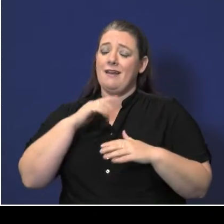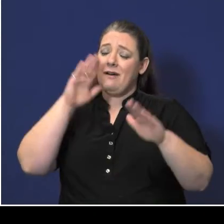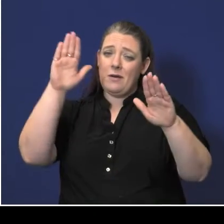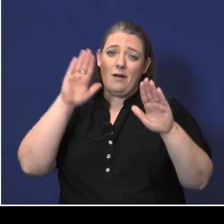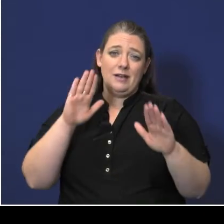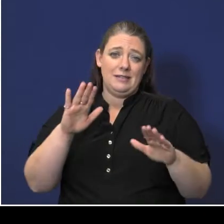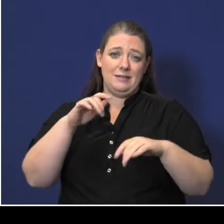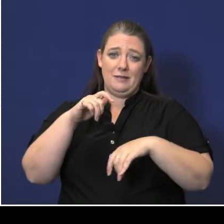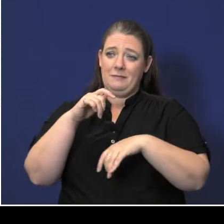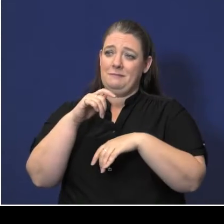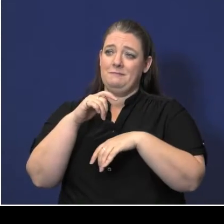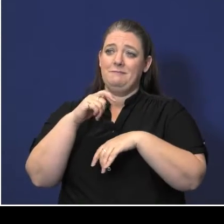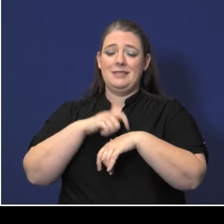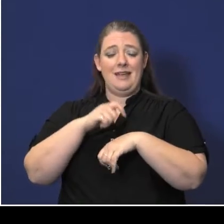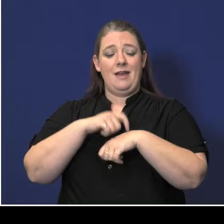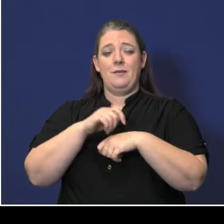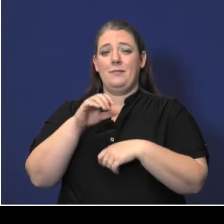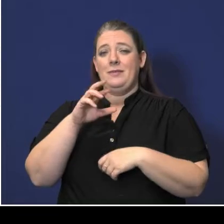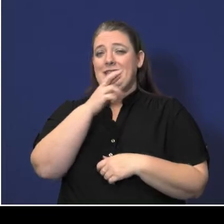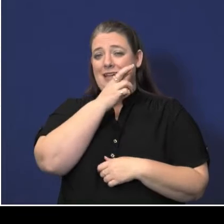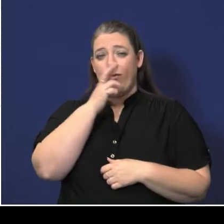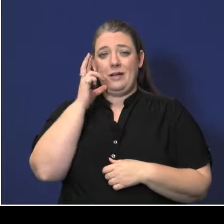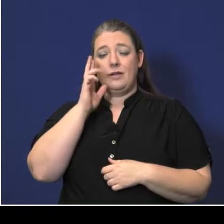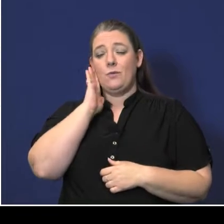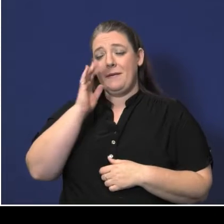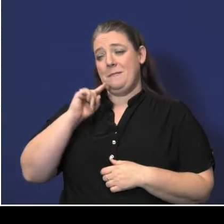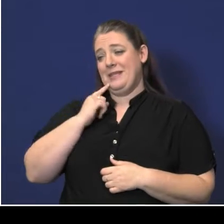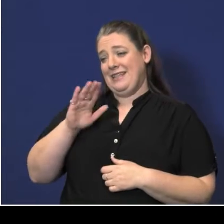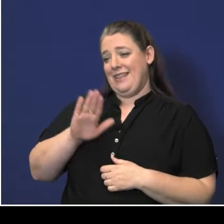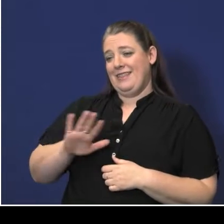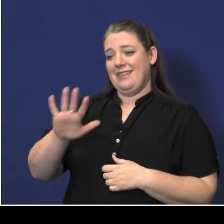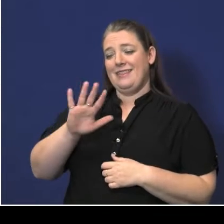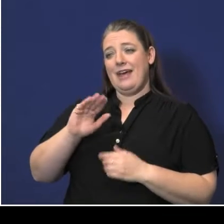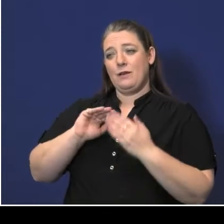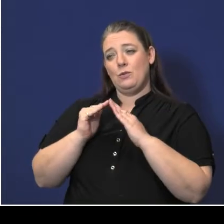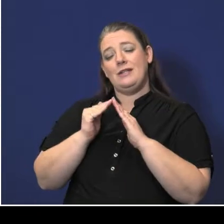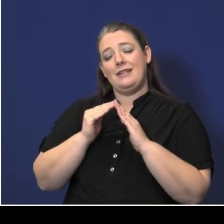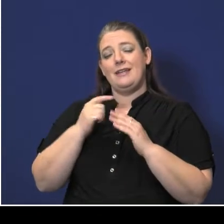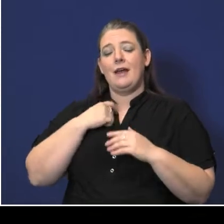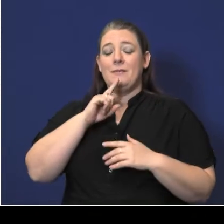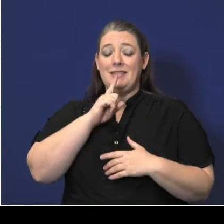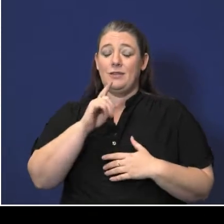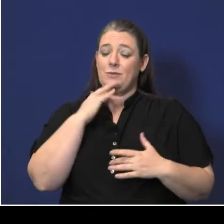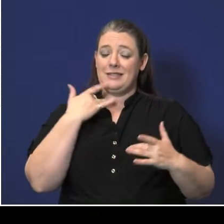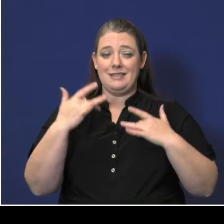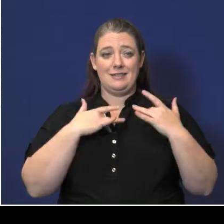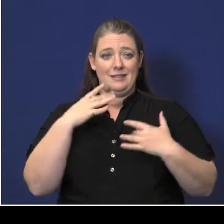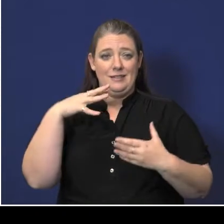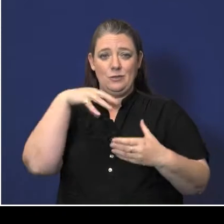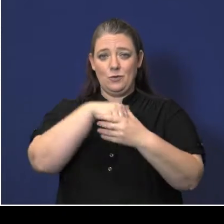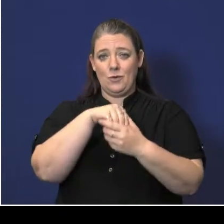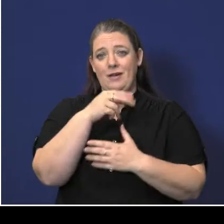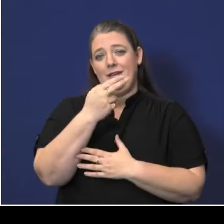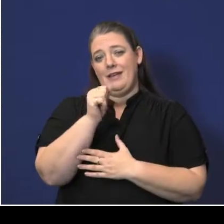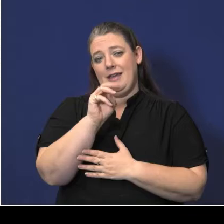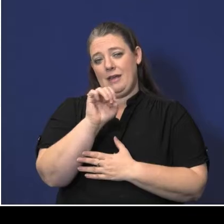at Cypress Ranch. I'm really going to miss that community there. And I can't tell you how excited I am to join the Hamilton Middle School community. I've